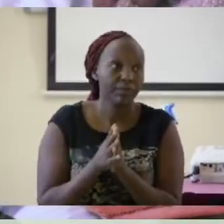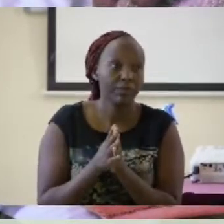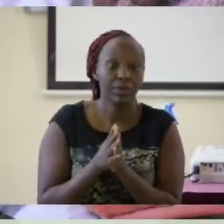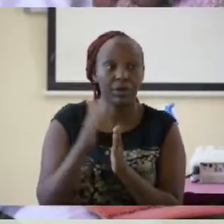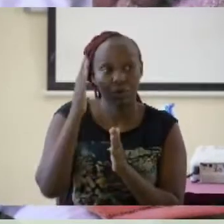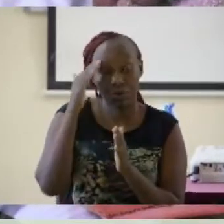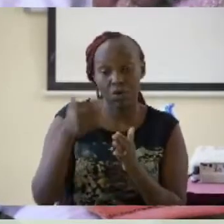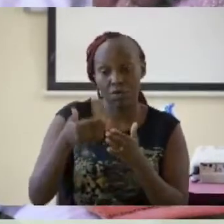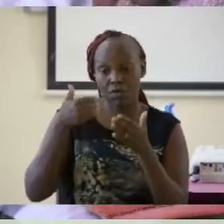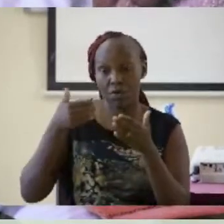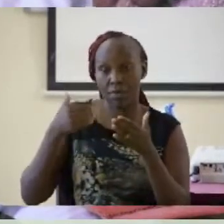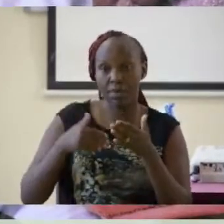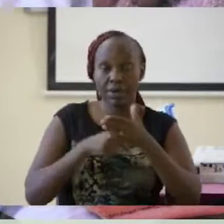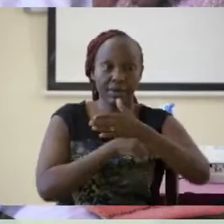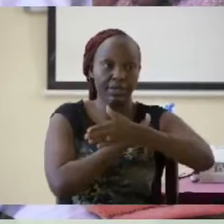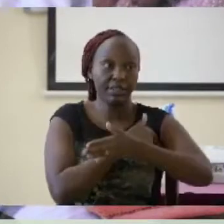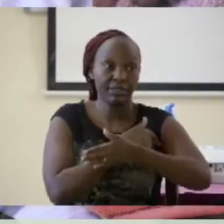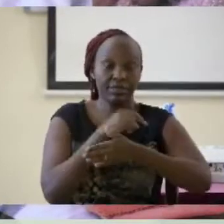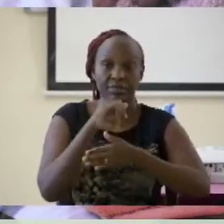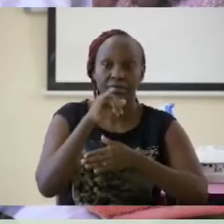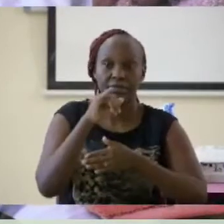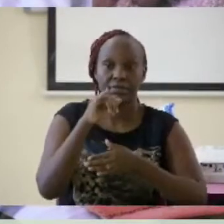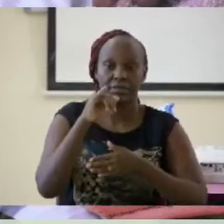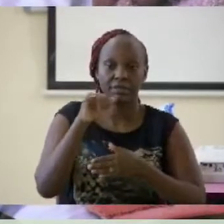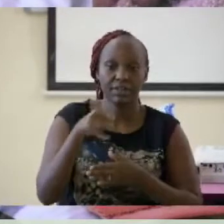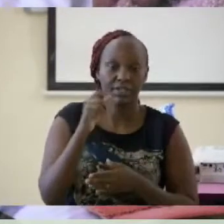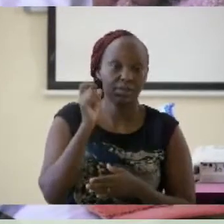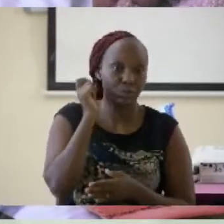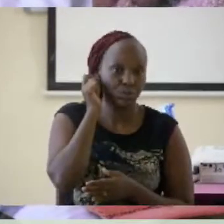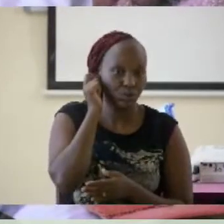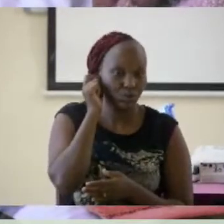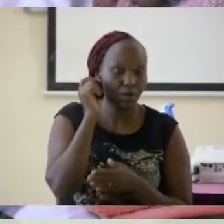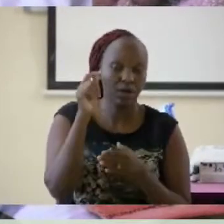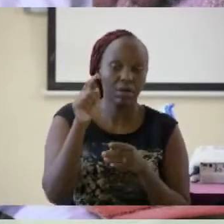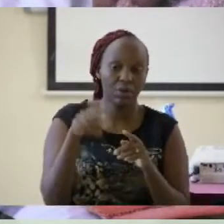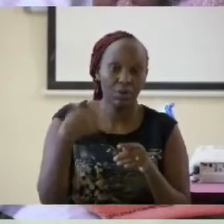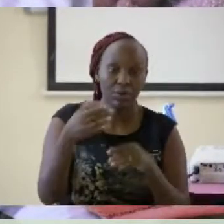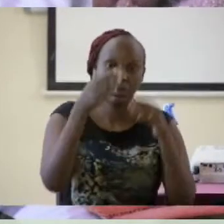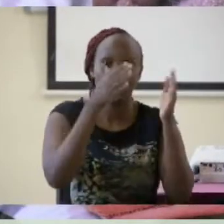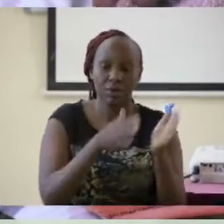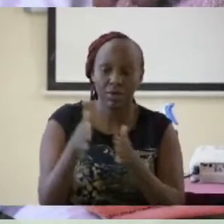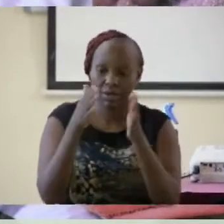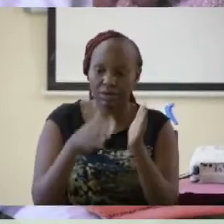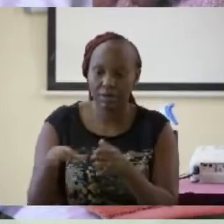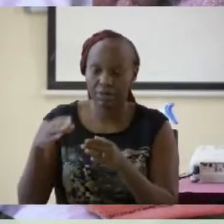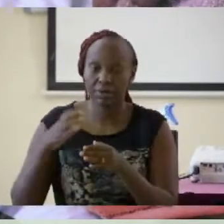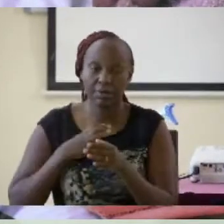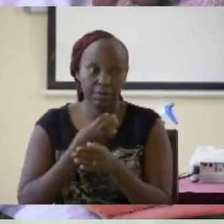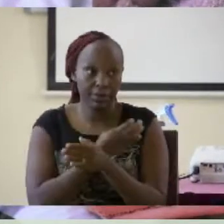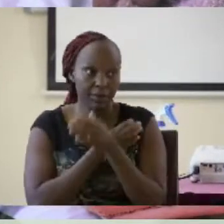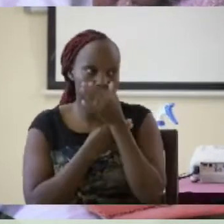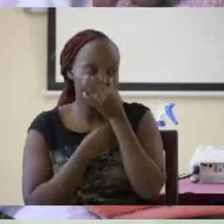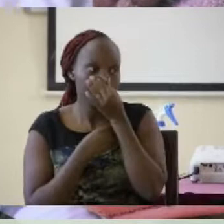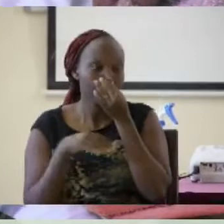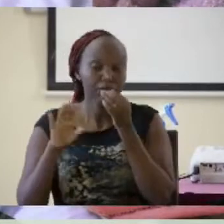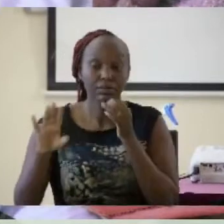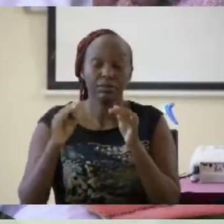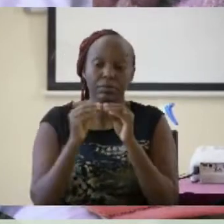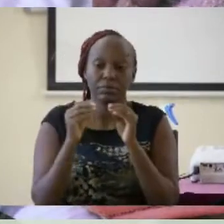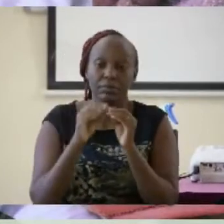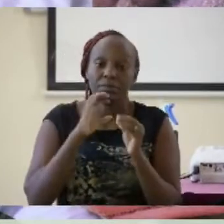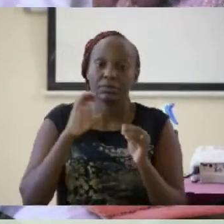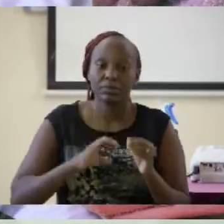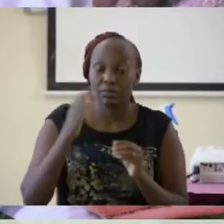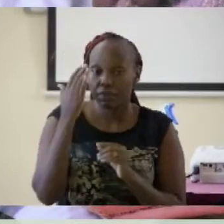Chief Justice, Dr. Mutunga, was always organizing committee, and I think it was because of that his meetings with the elders, it is